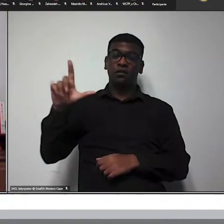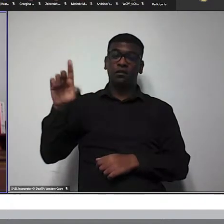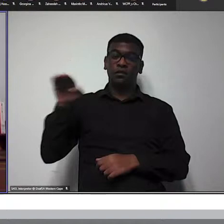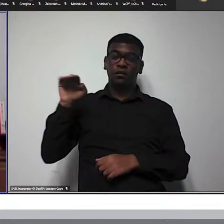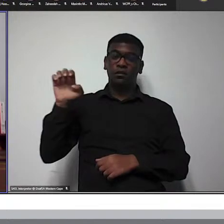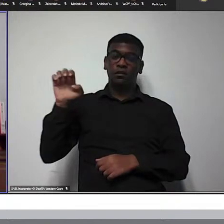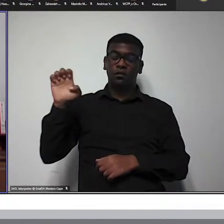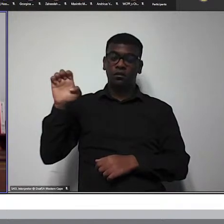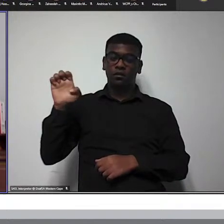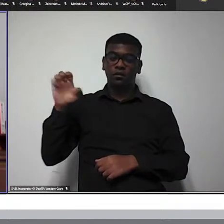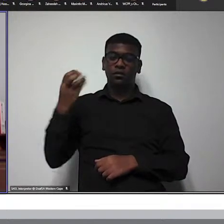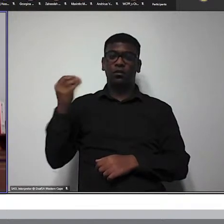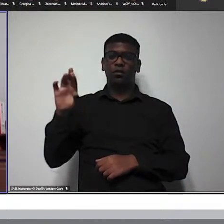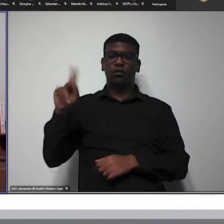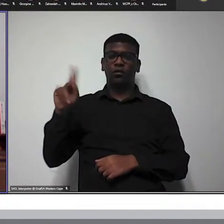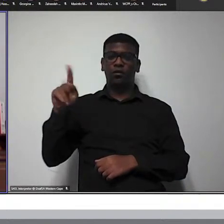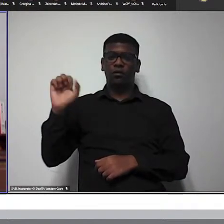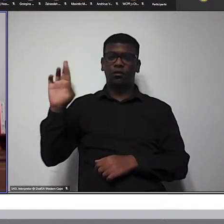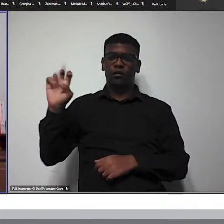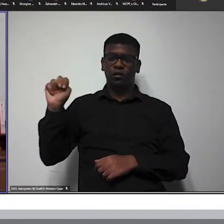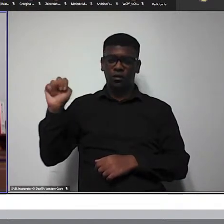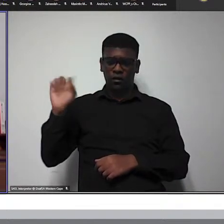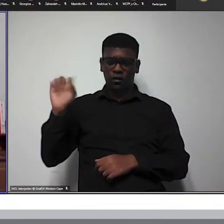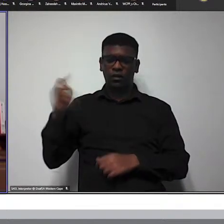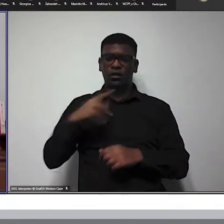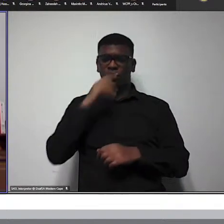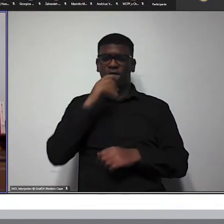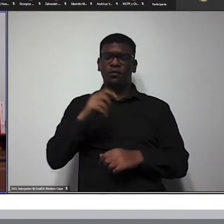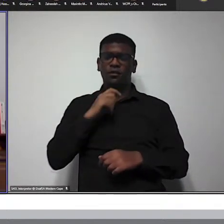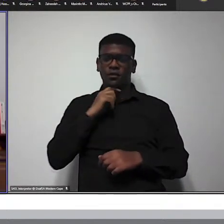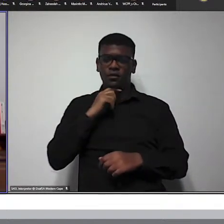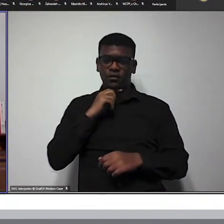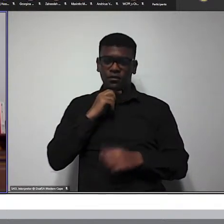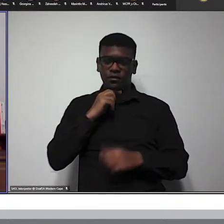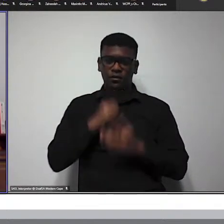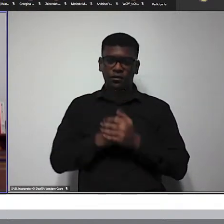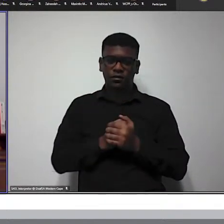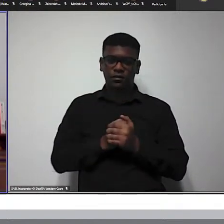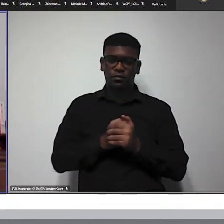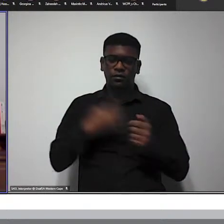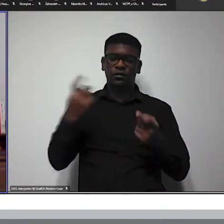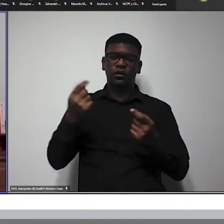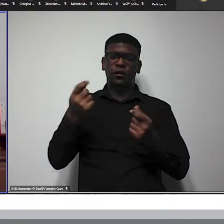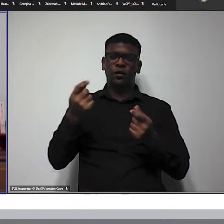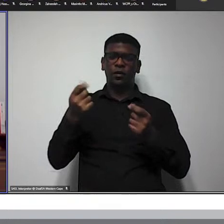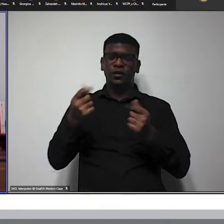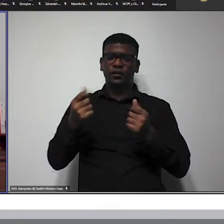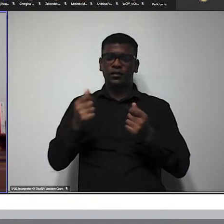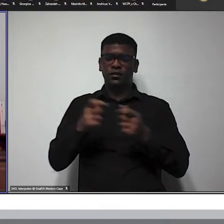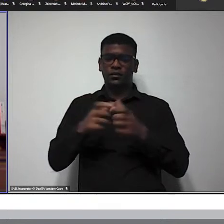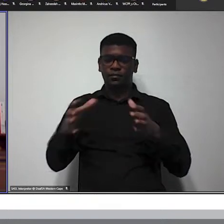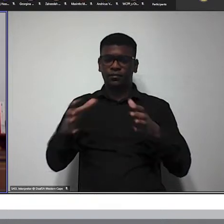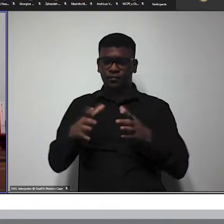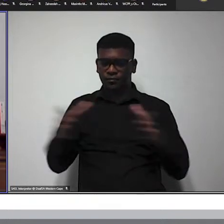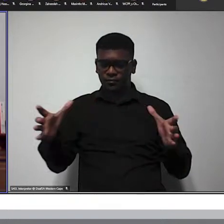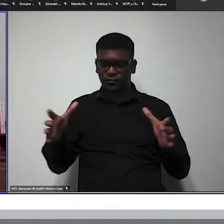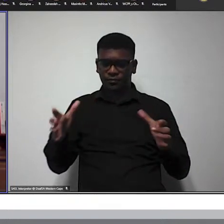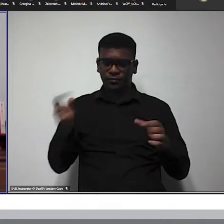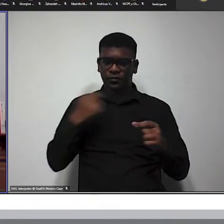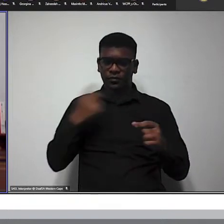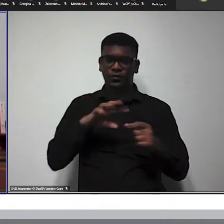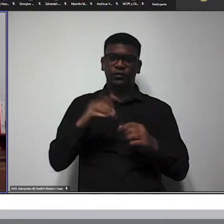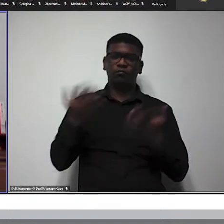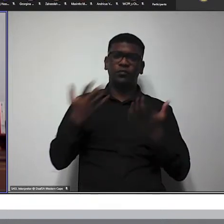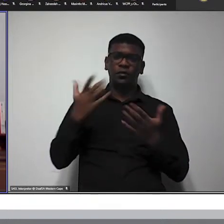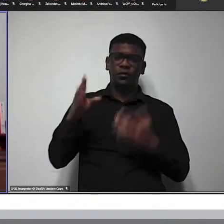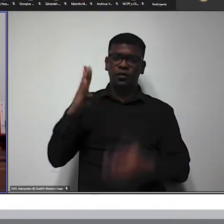or Corin could answer that economics question of the price elasticity. I would venture to say, and maybe Bongiswa can